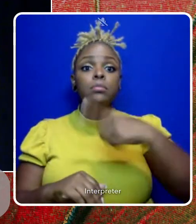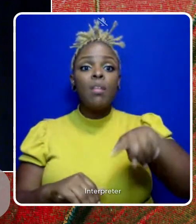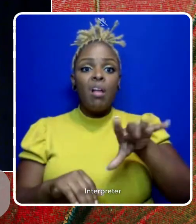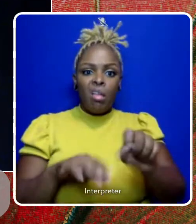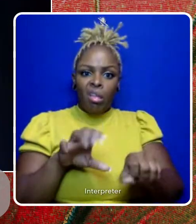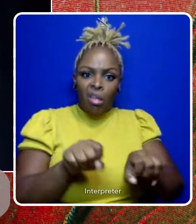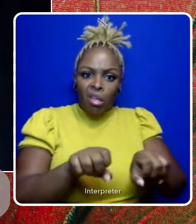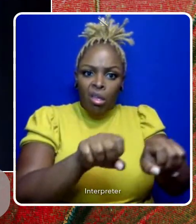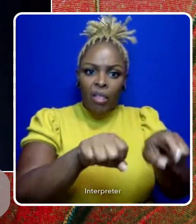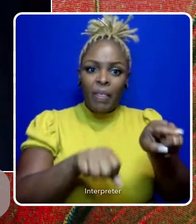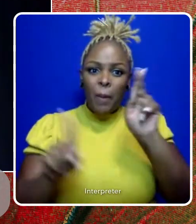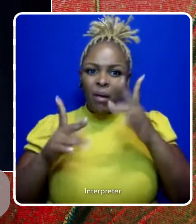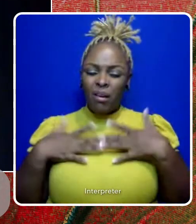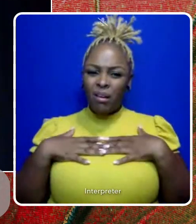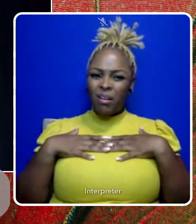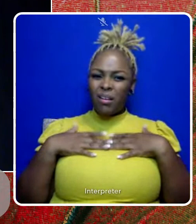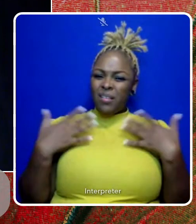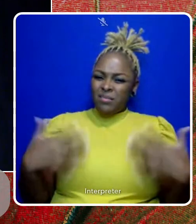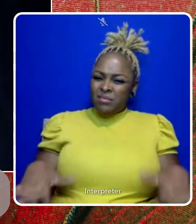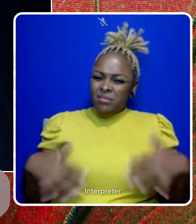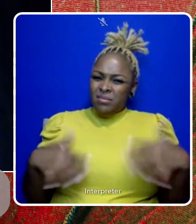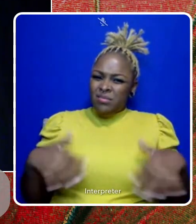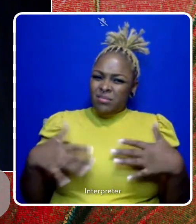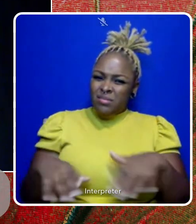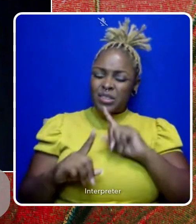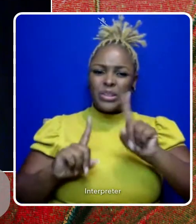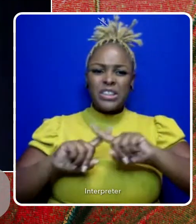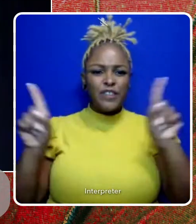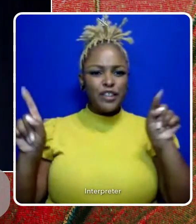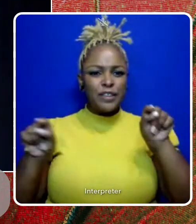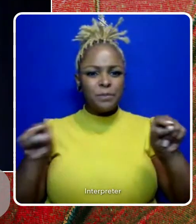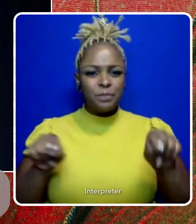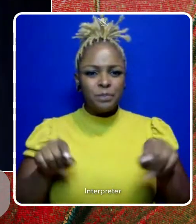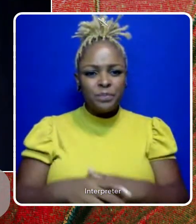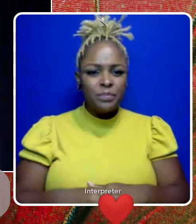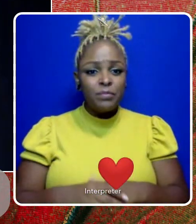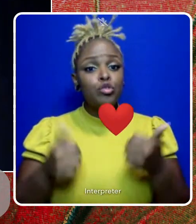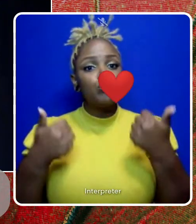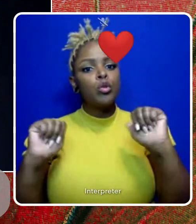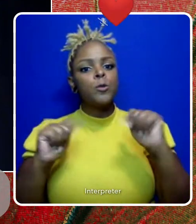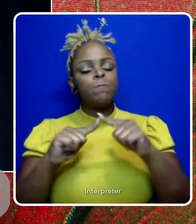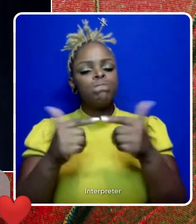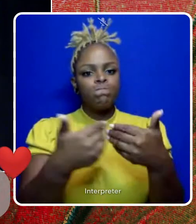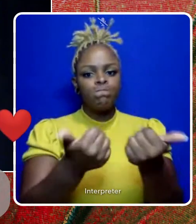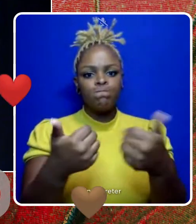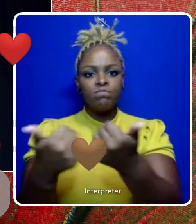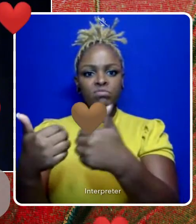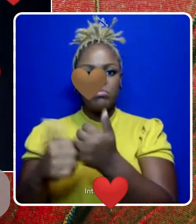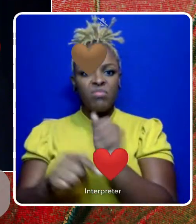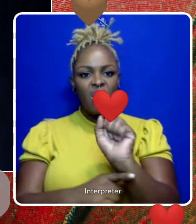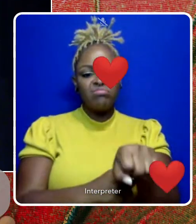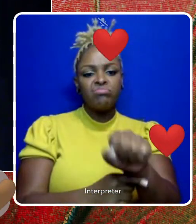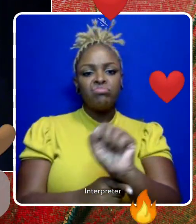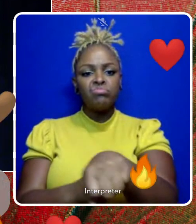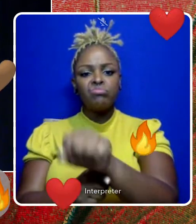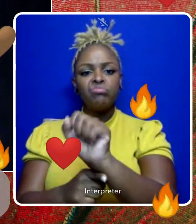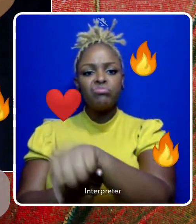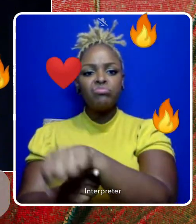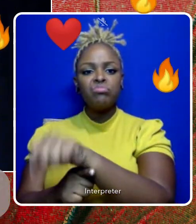who divides and conquers just to make room for your whitening expansion. Fuck you and your policies and